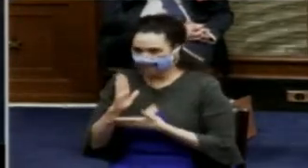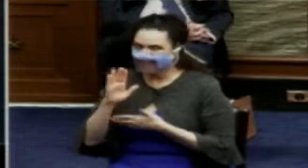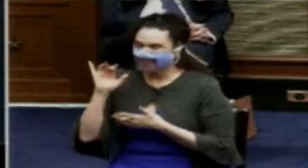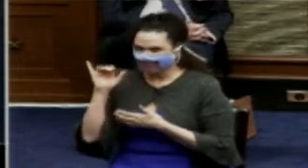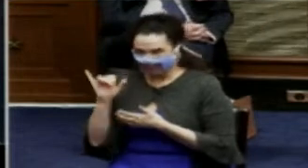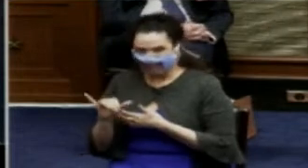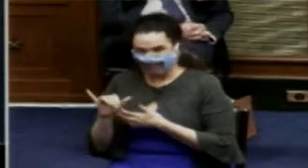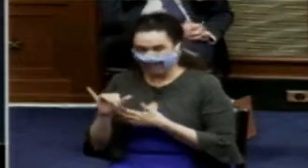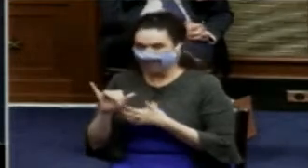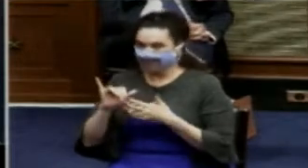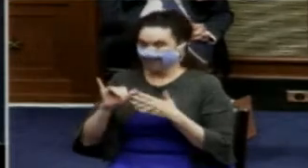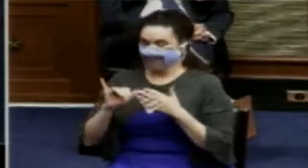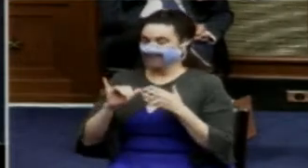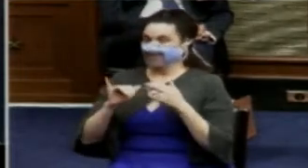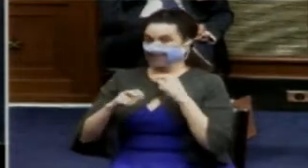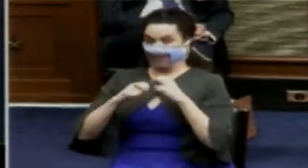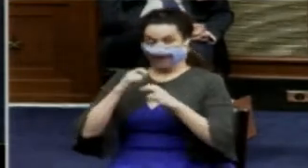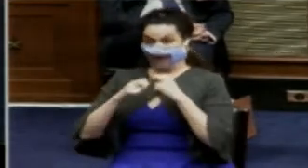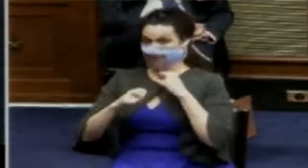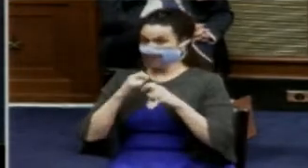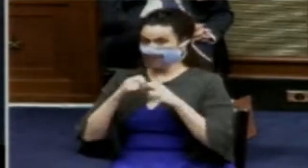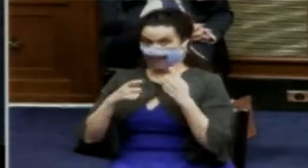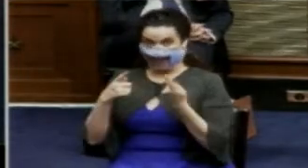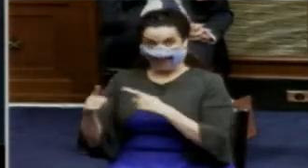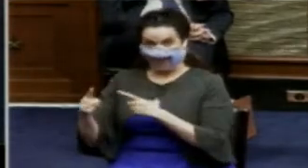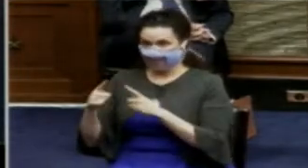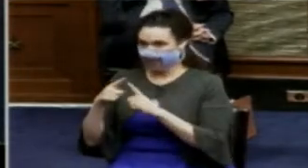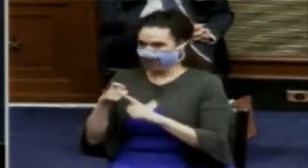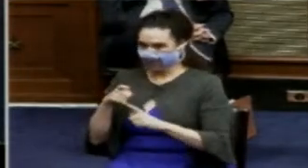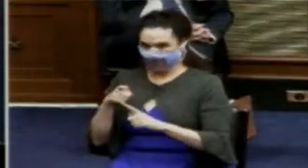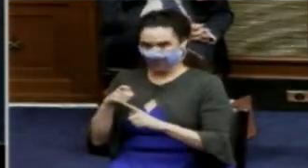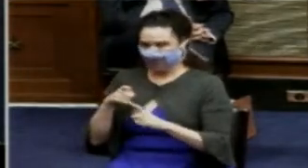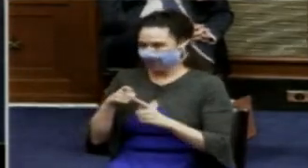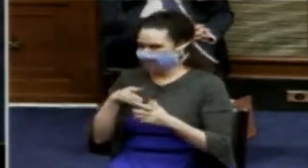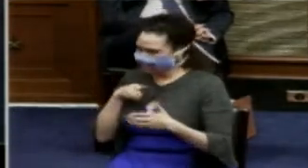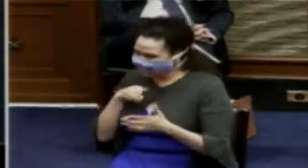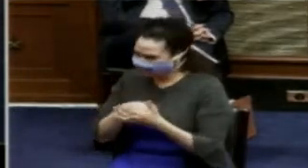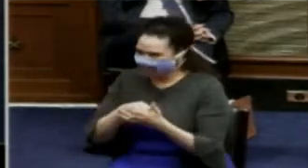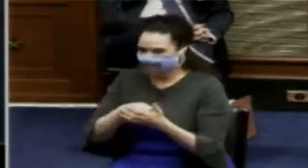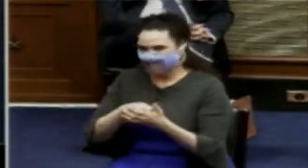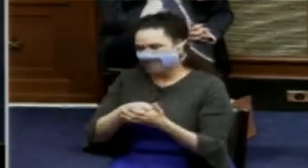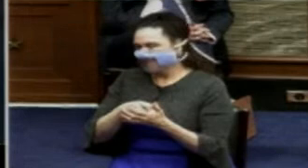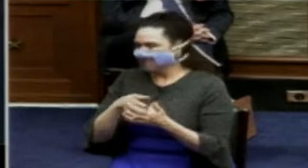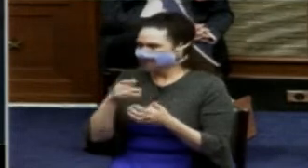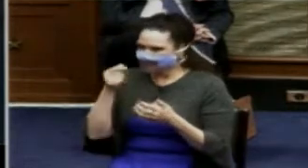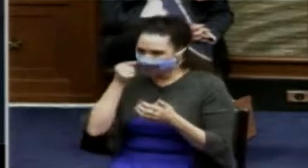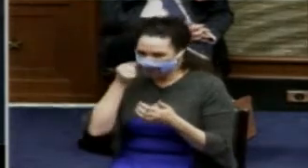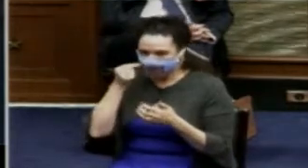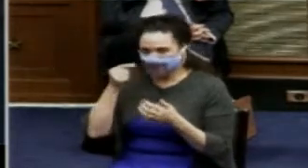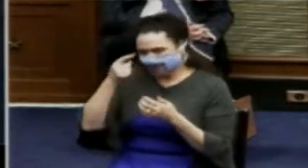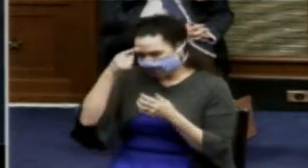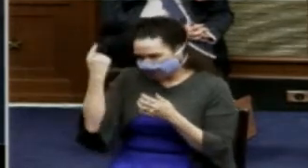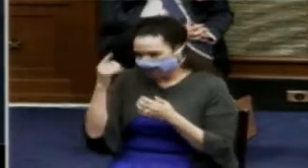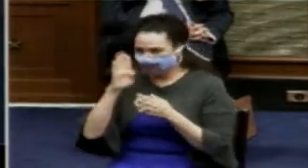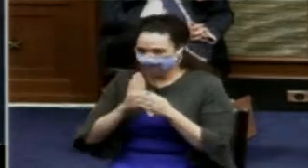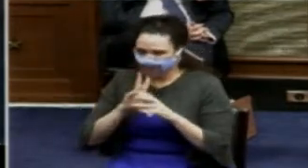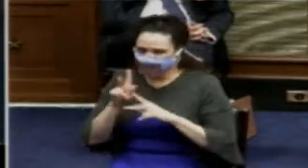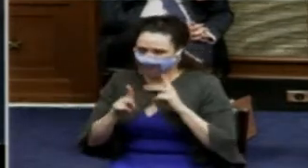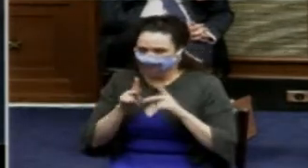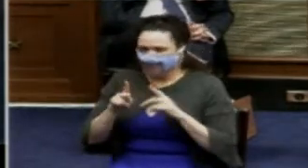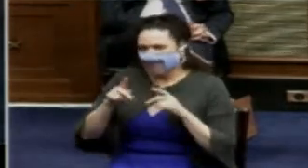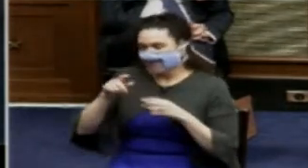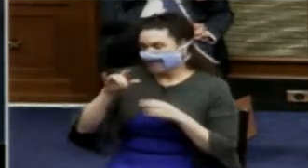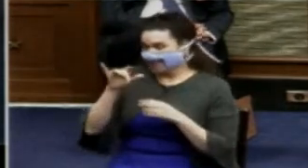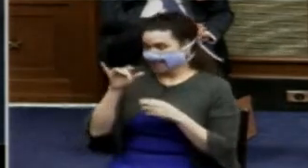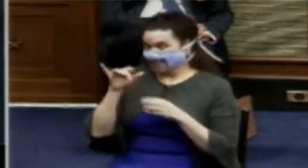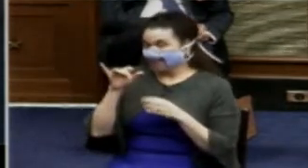race, based in very sordid history that is long overdue to be righted. Let's